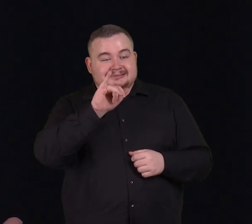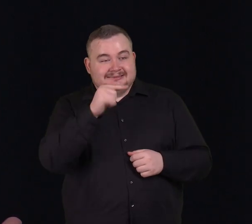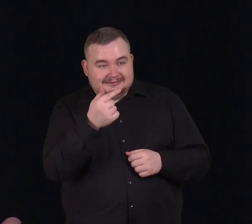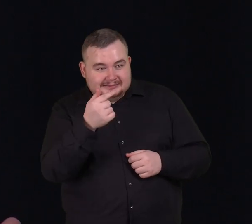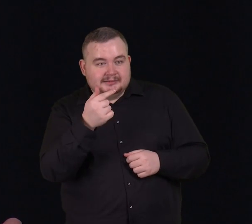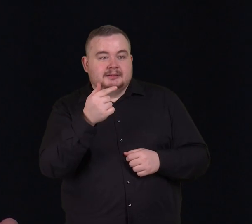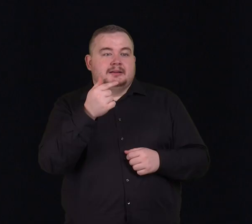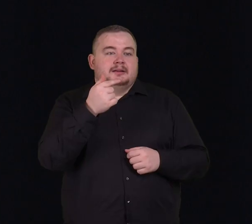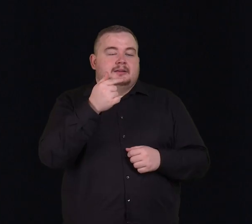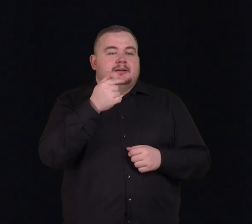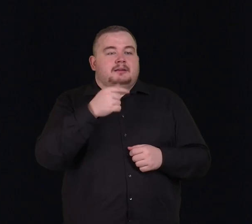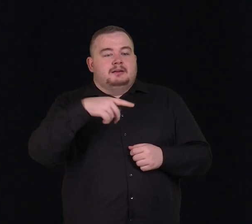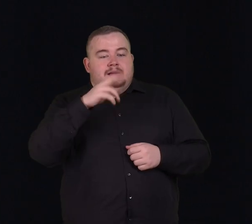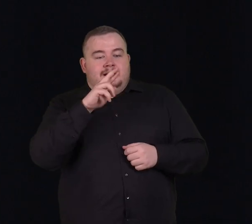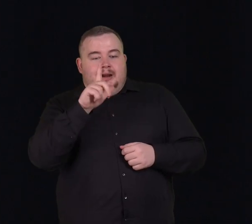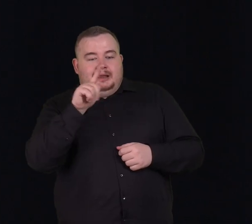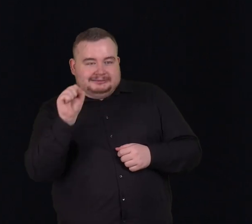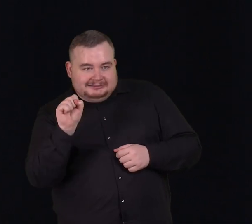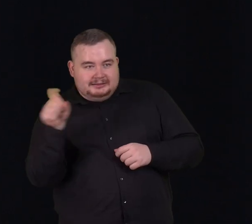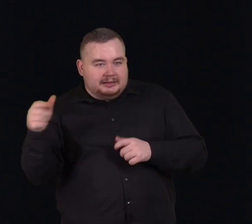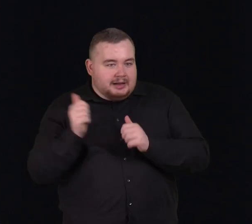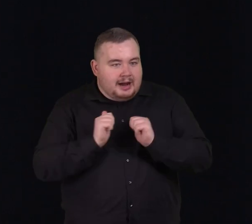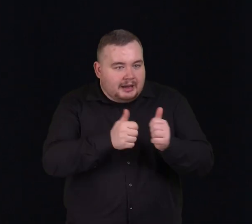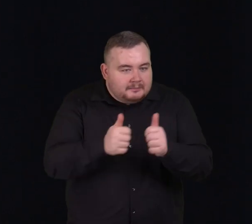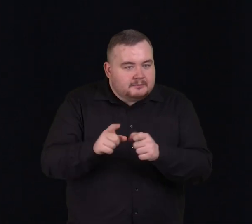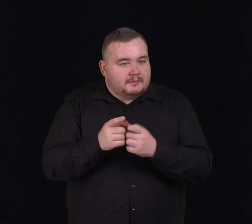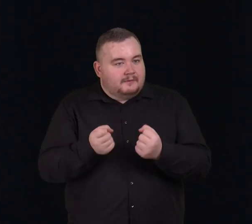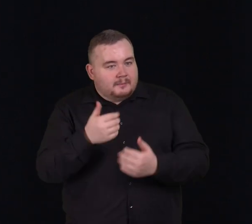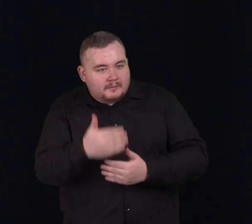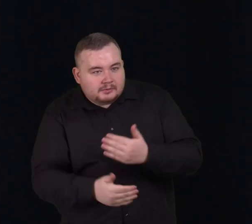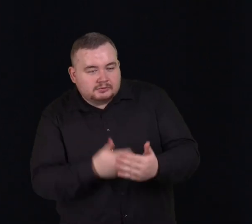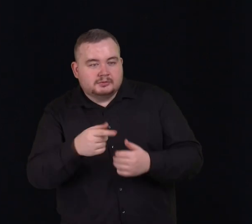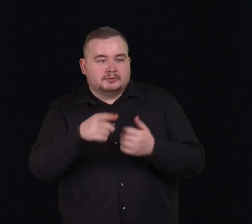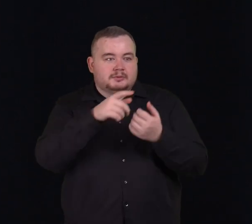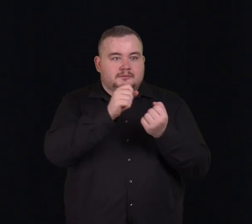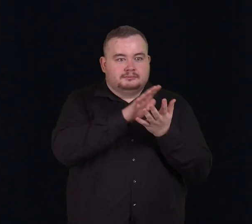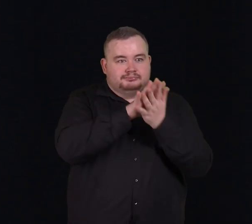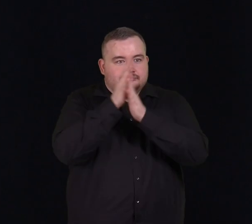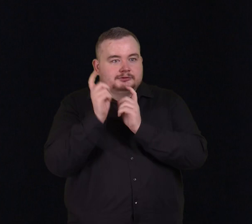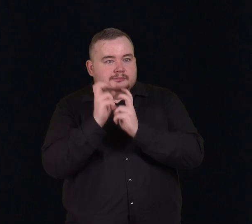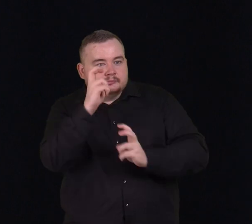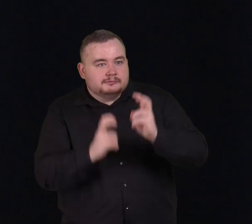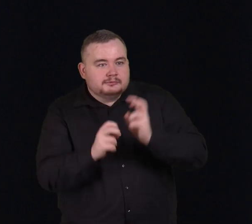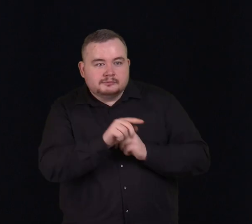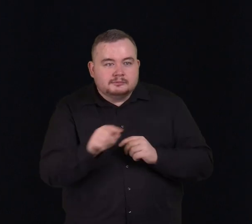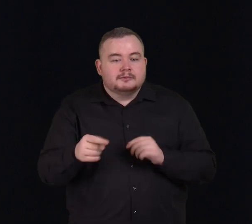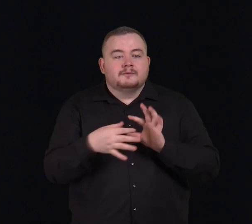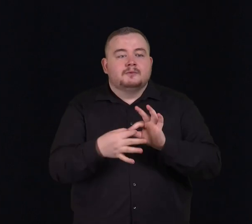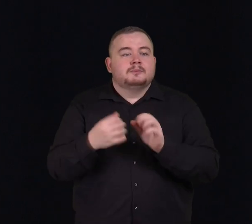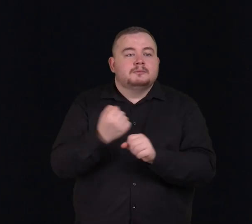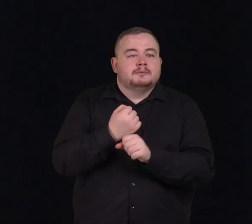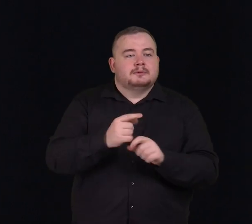industrial transformation process, how you cooperate with your neighbors, how you cooperate with regions to shape the